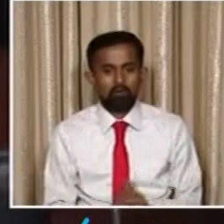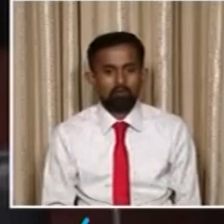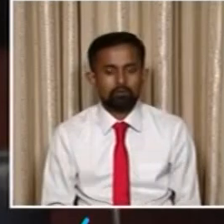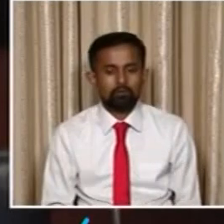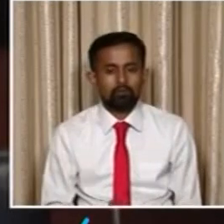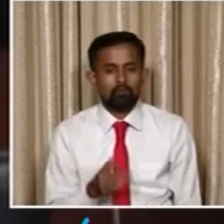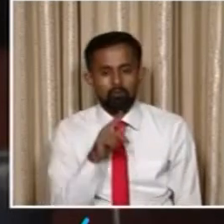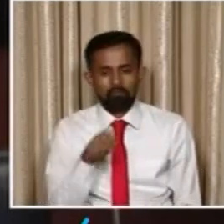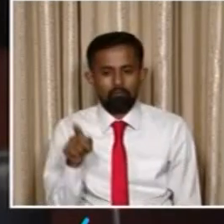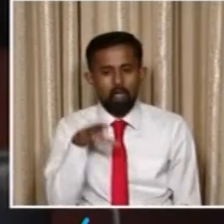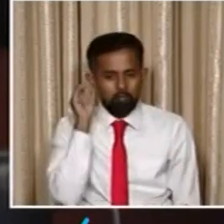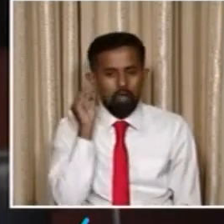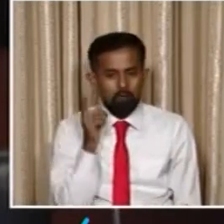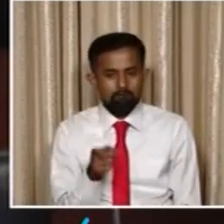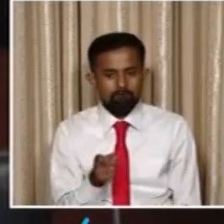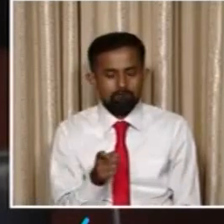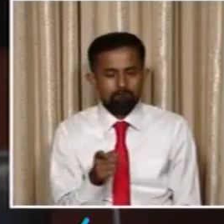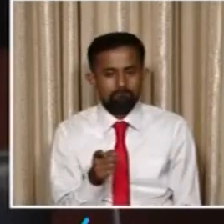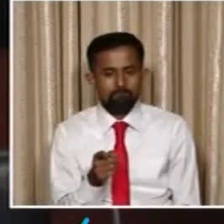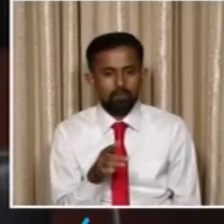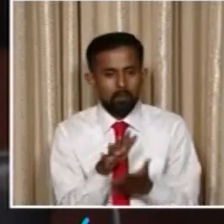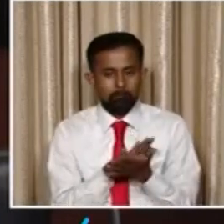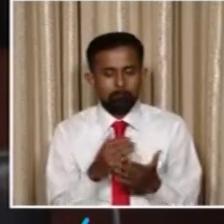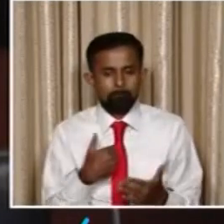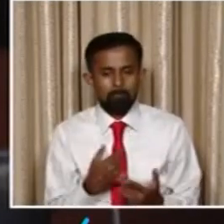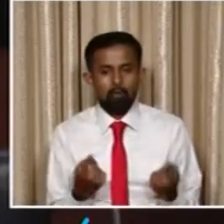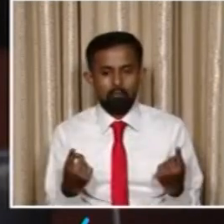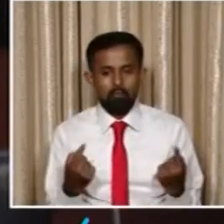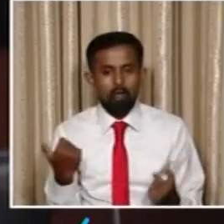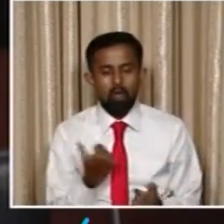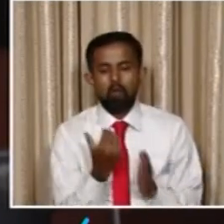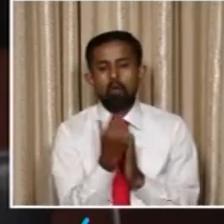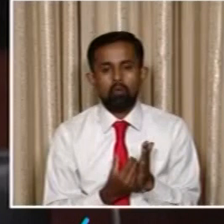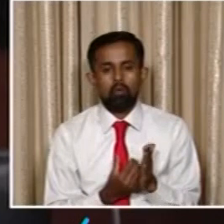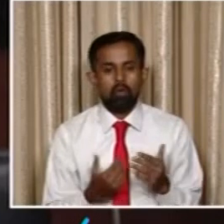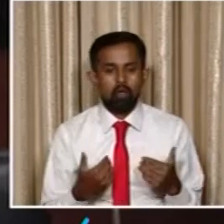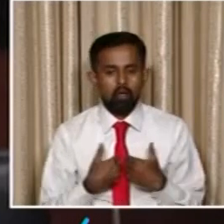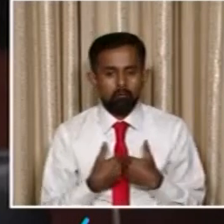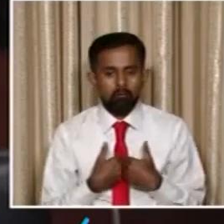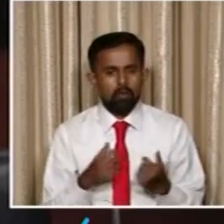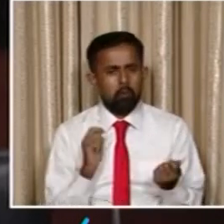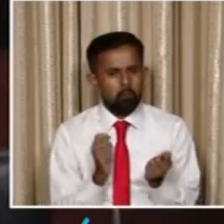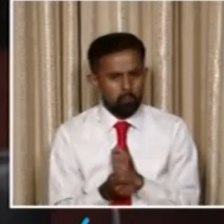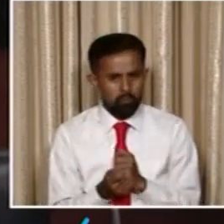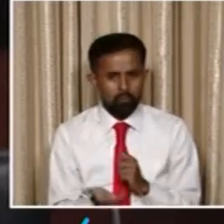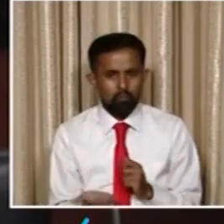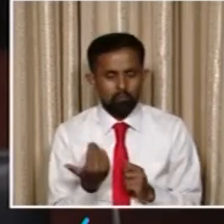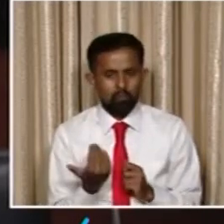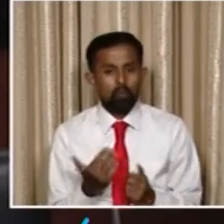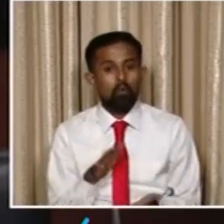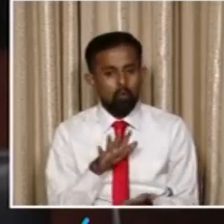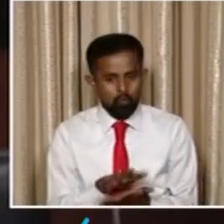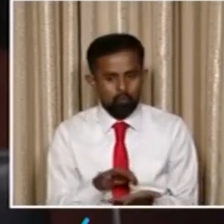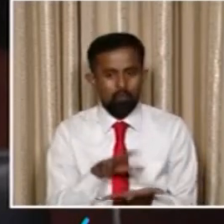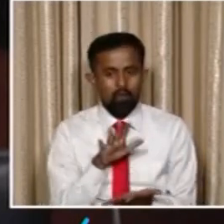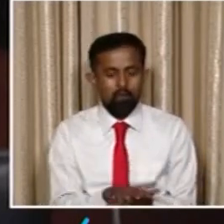misconception. We need for sure a new constitution is needed. We need to make the changes. And I don't think we should get the World Cup or anything in its